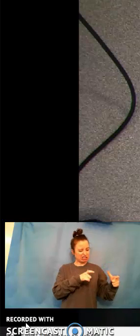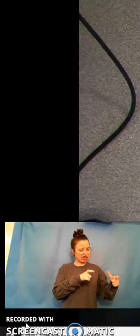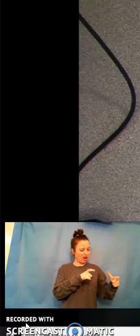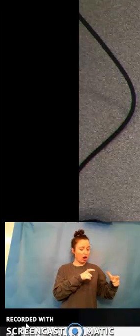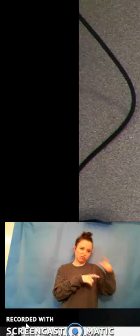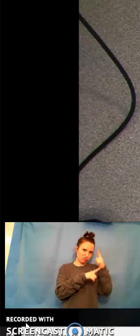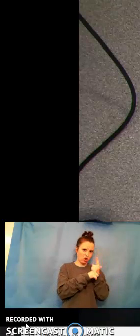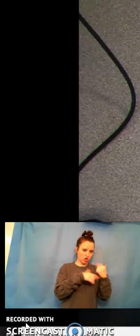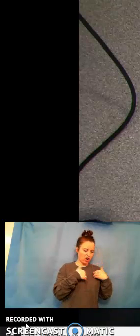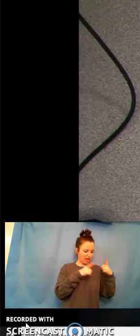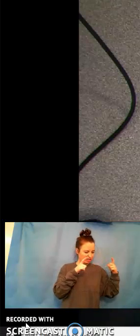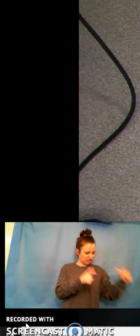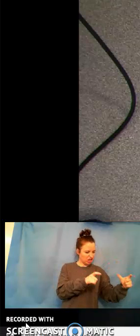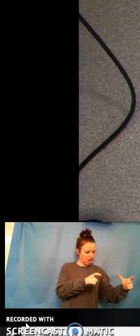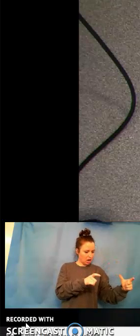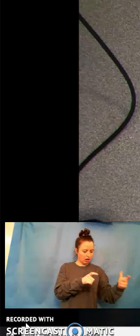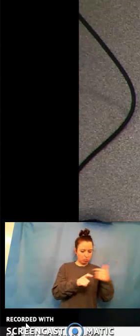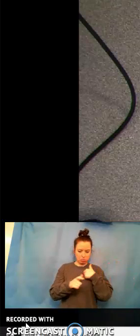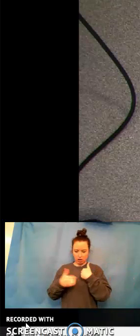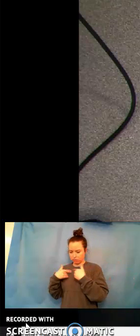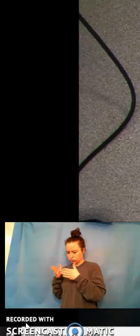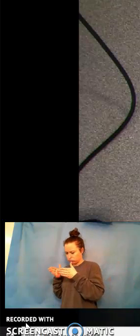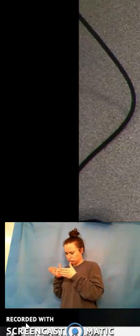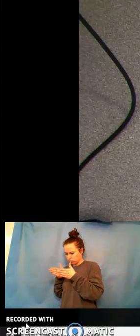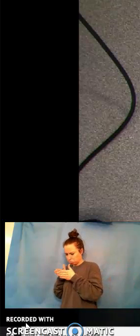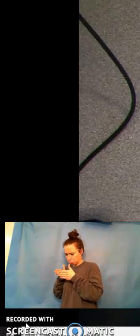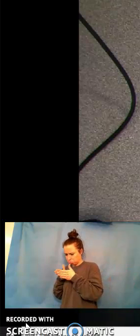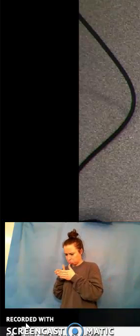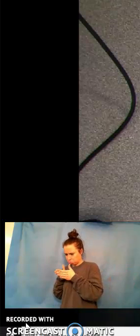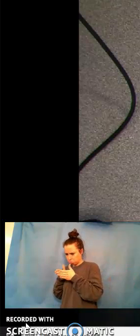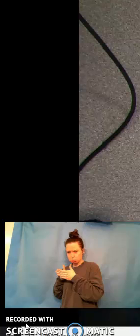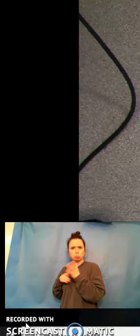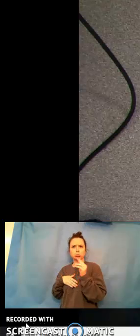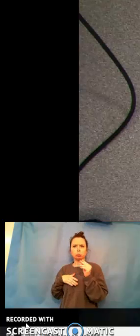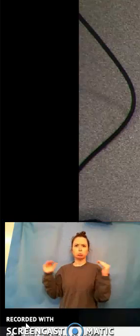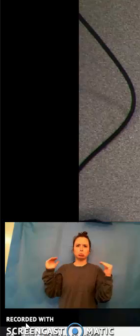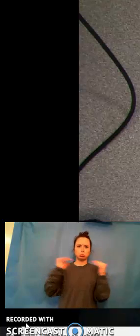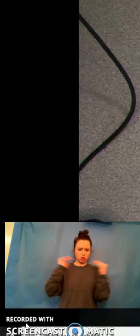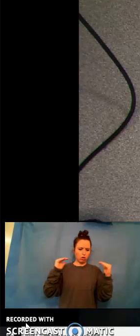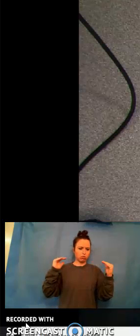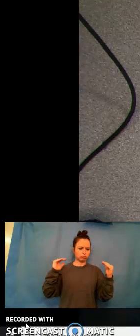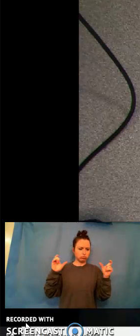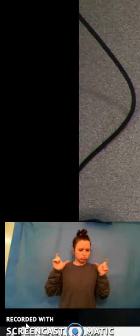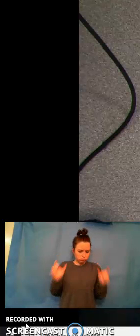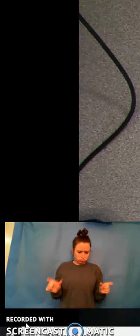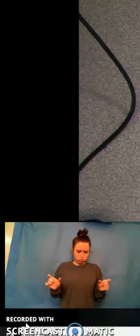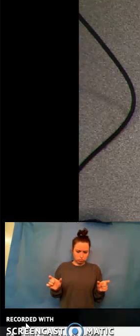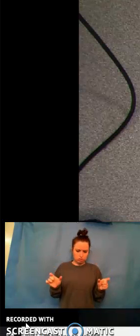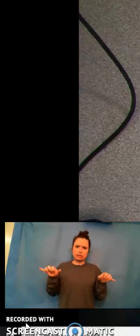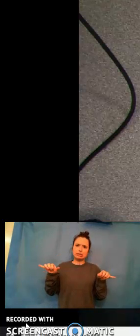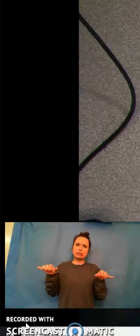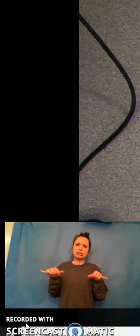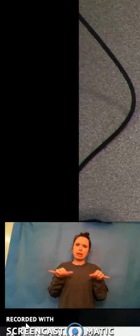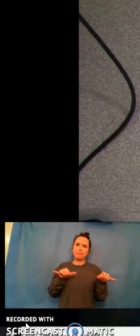your brother or sister to have a bigger piece than you, and you get a small piece. You'd want them to be the same size so that